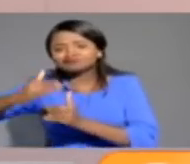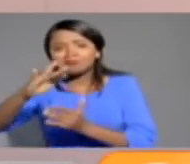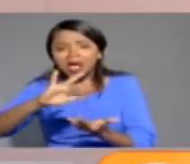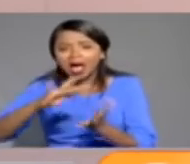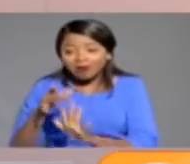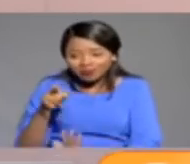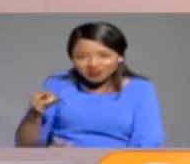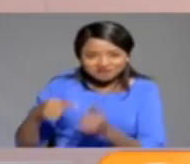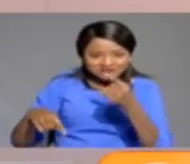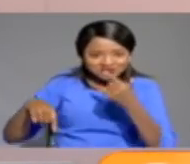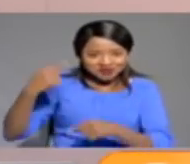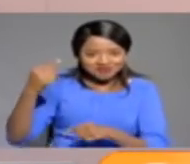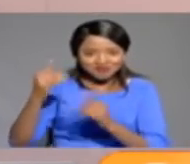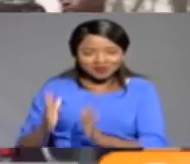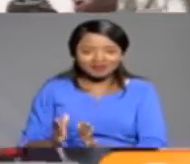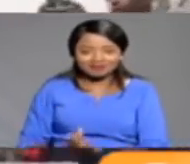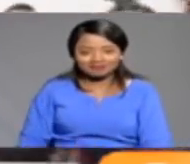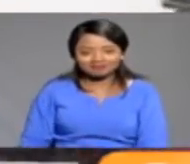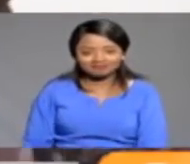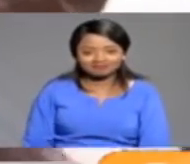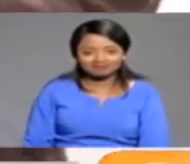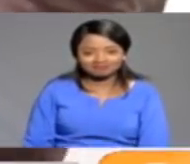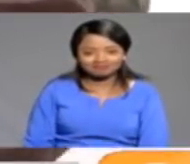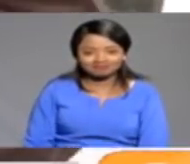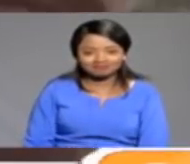new millionaire in town.